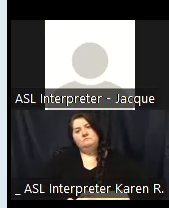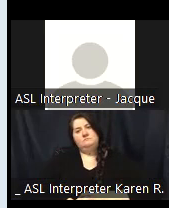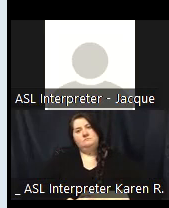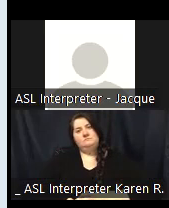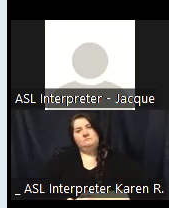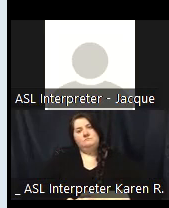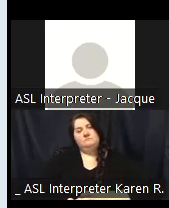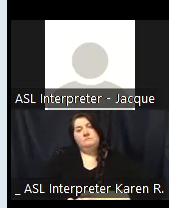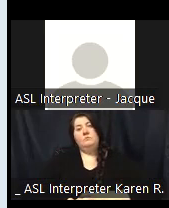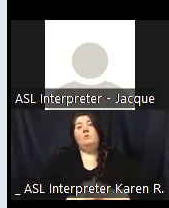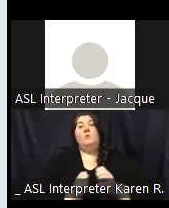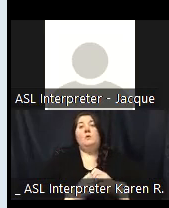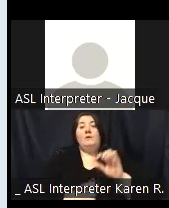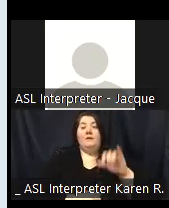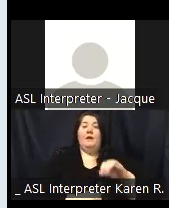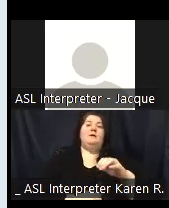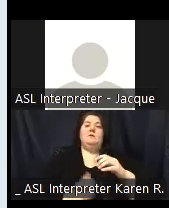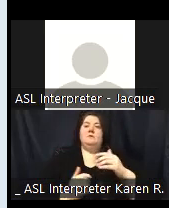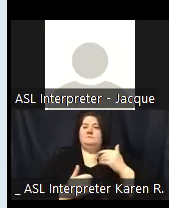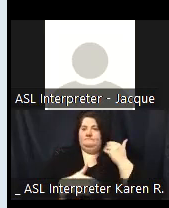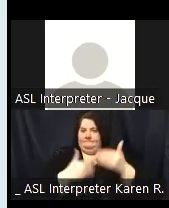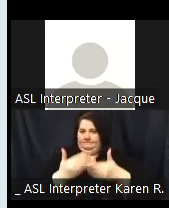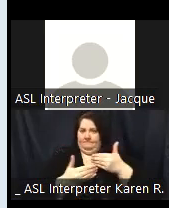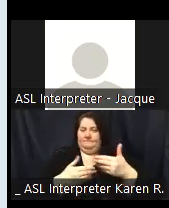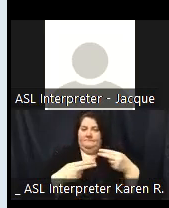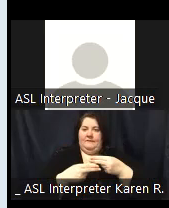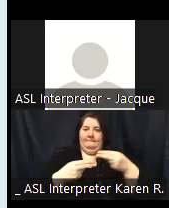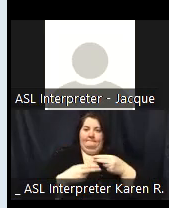with that, I'm going to move it to the next slide.